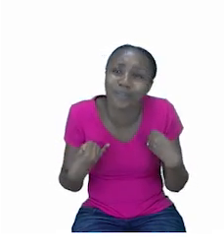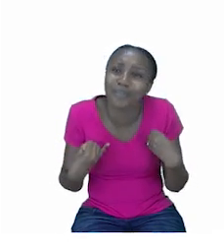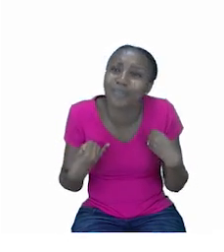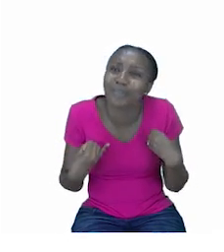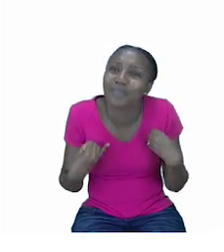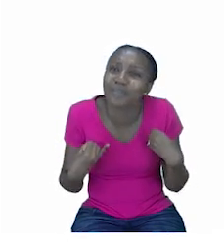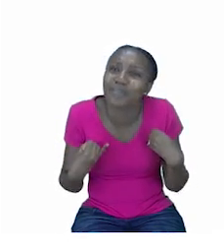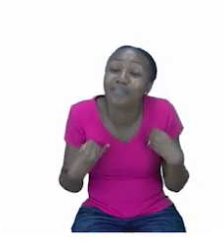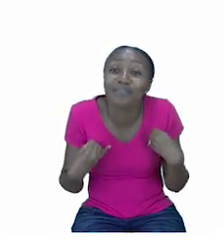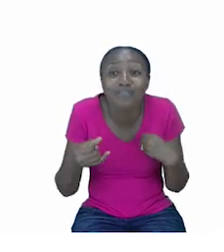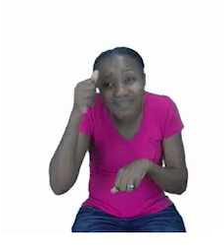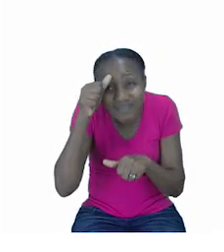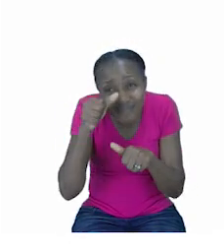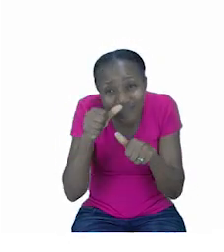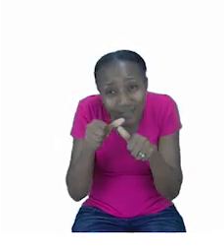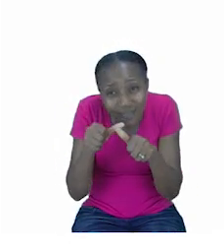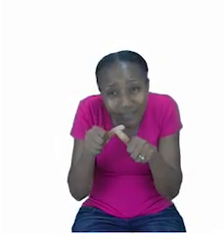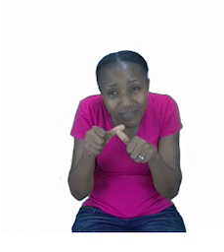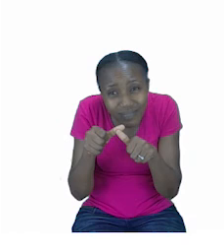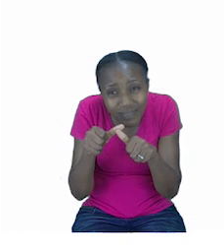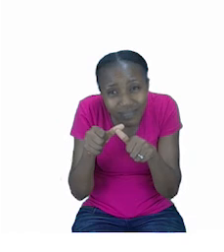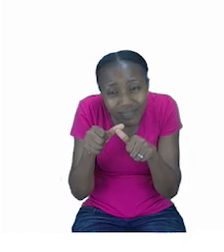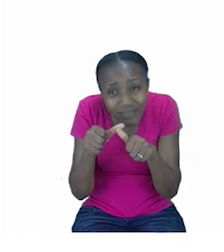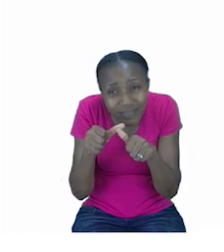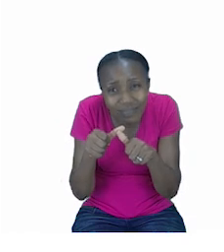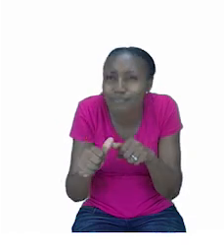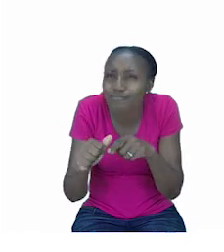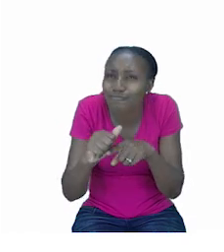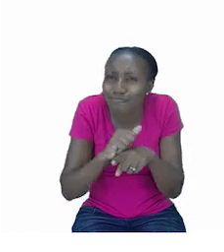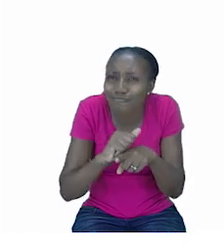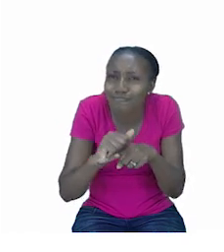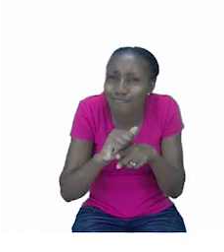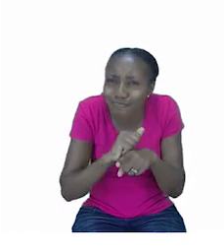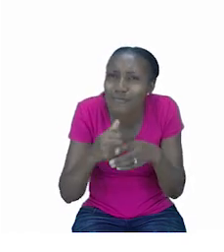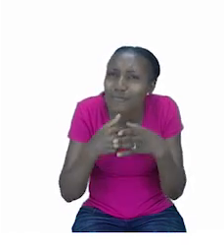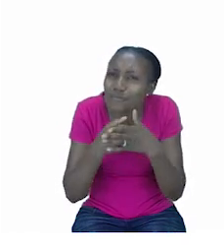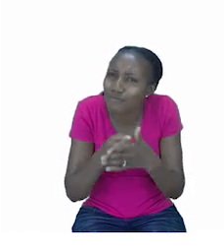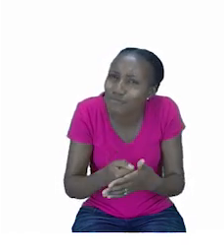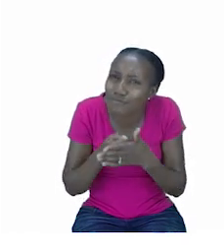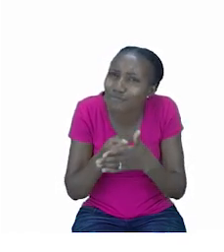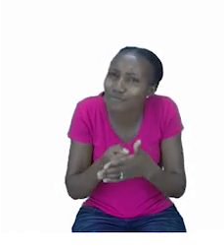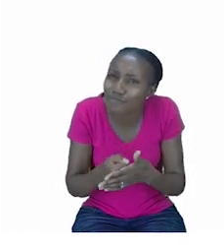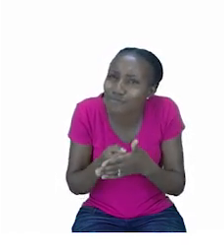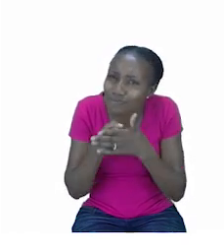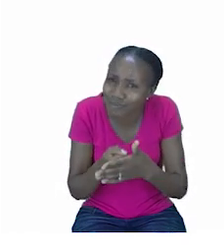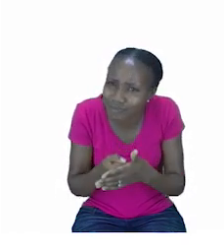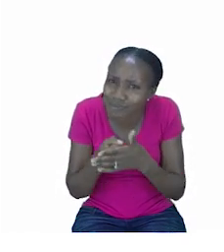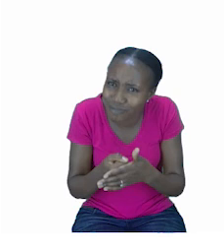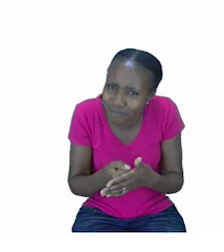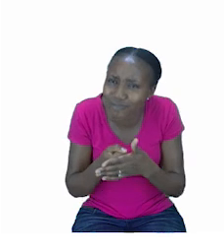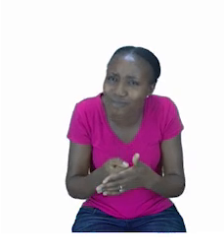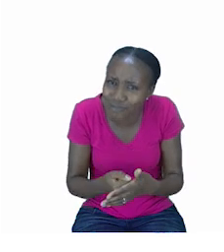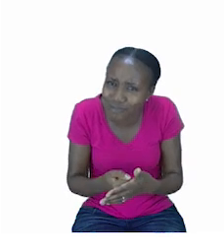we said that you need to practice your personal pronouns, not just by reading them, but